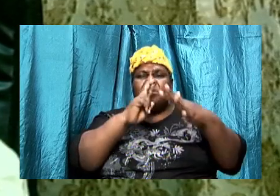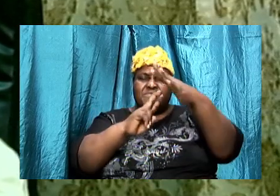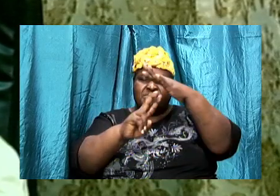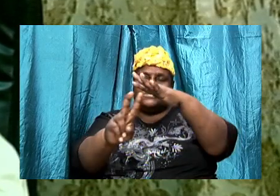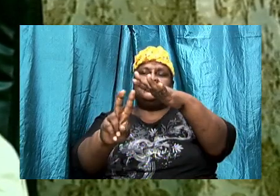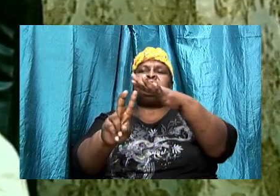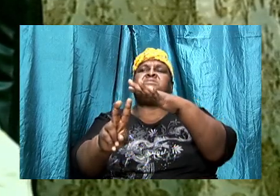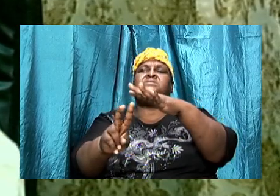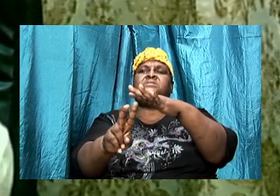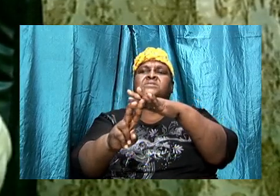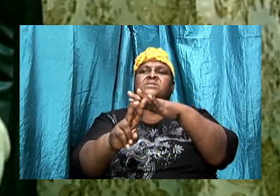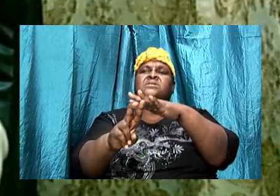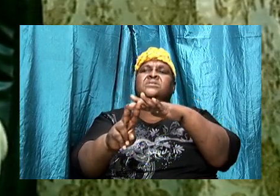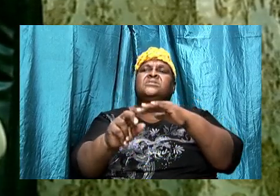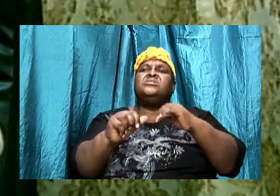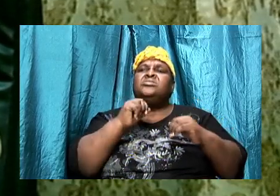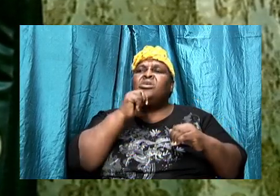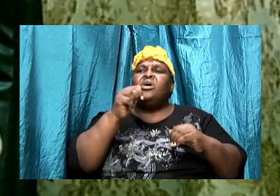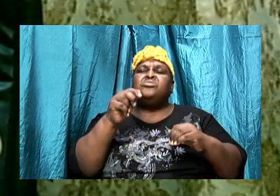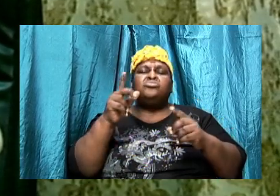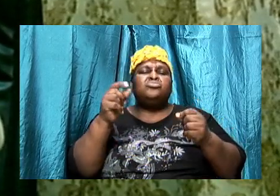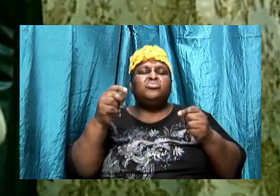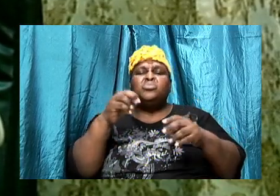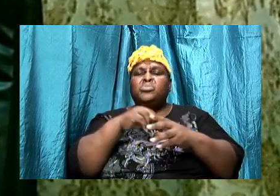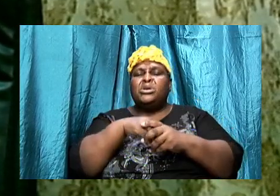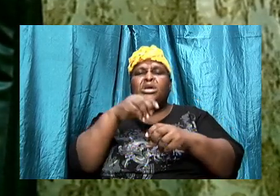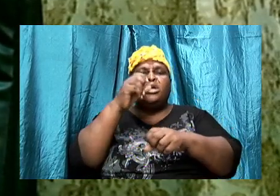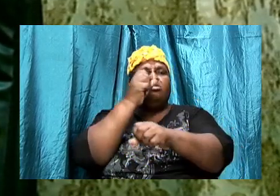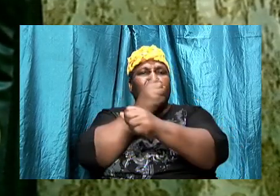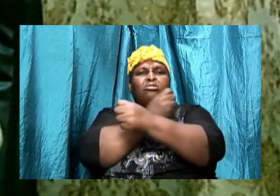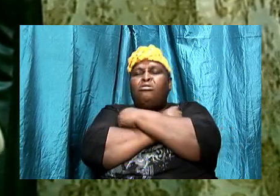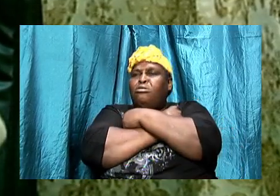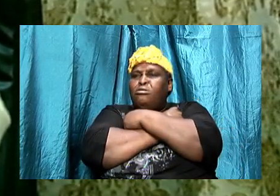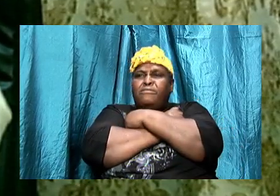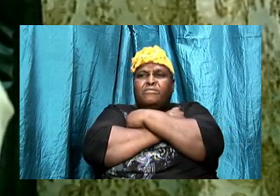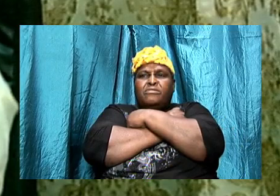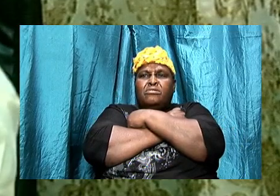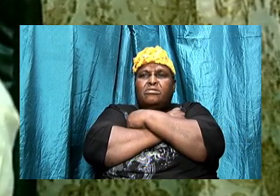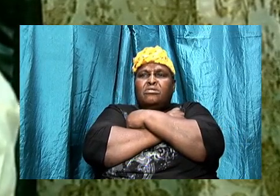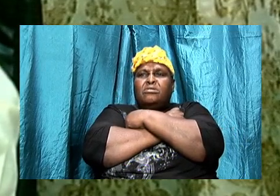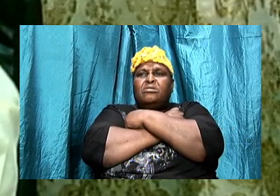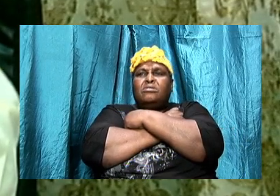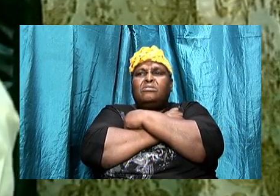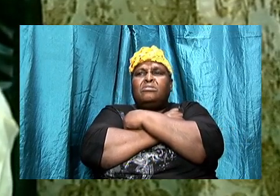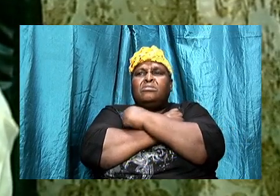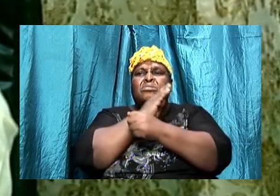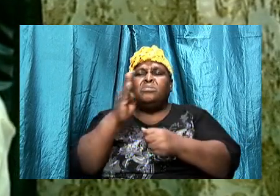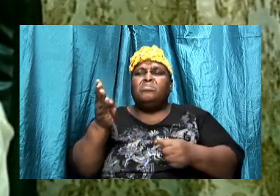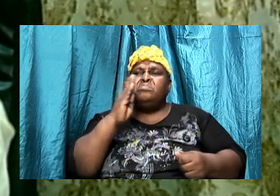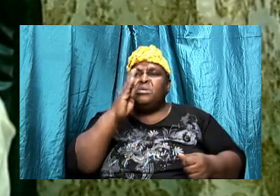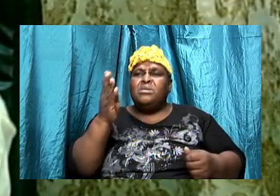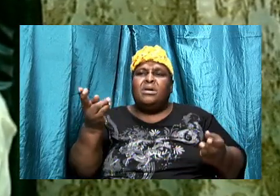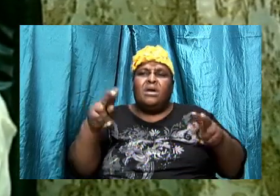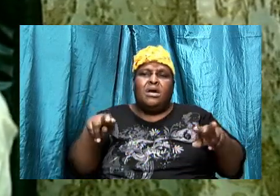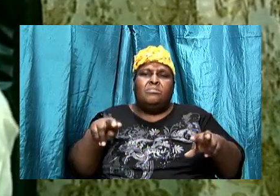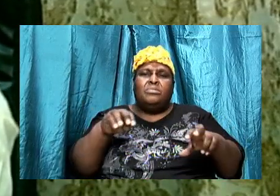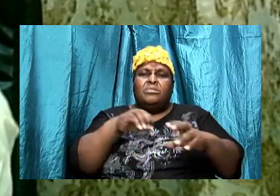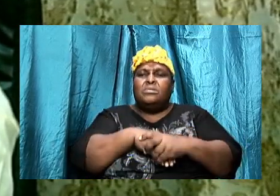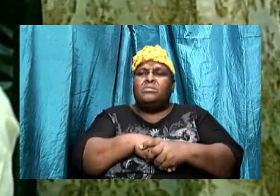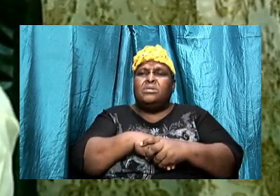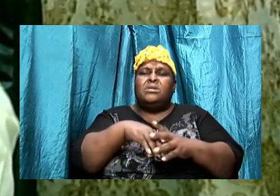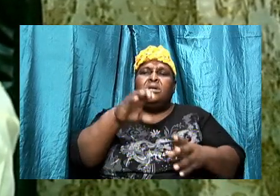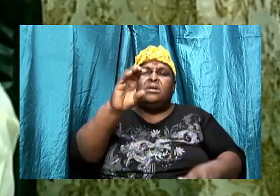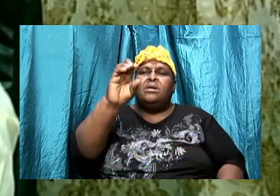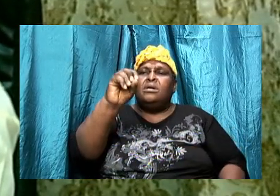if you are prophesying and you're not doing it in love, as was happening, as could be happening in the Corinthians church, because as I said, all the